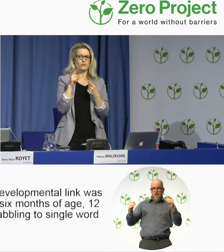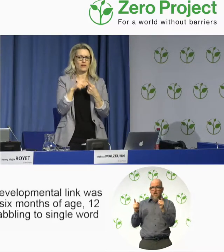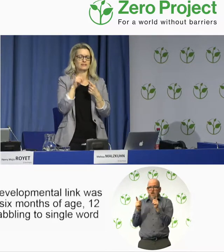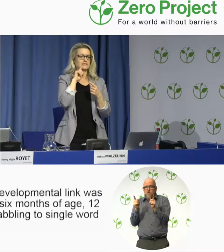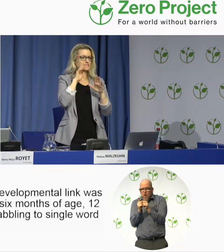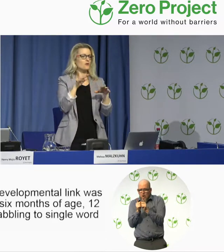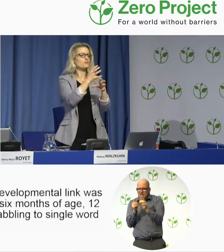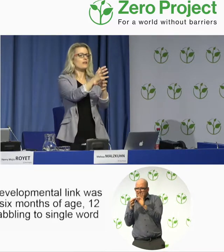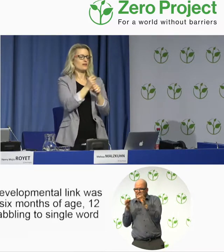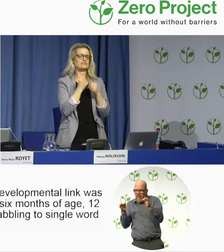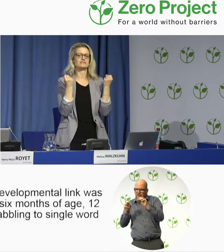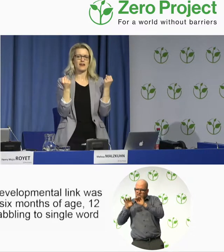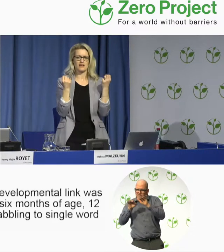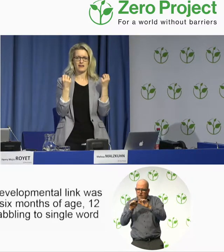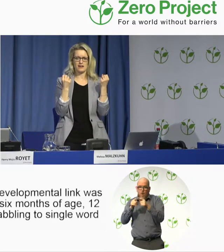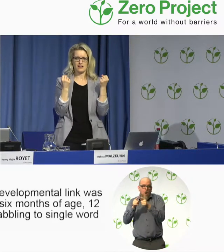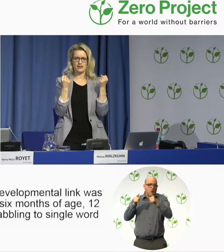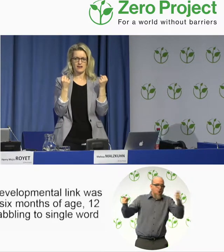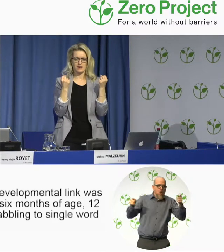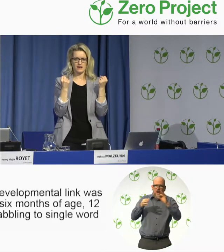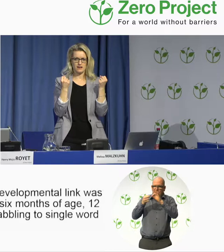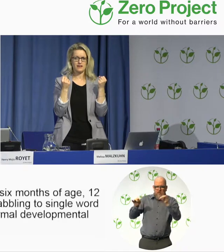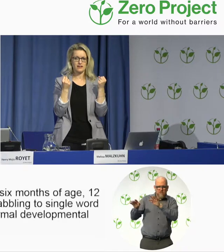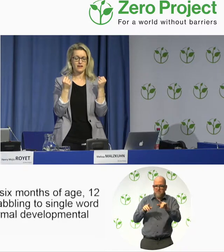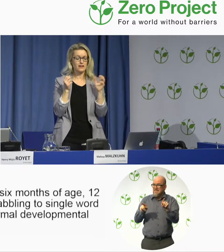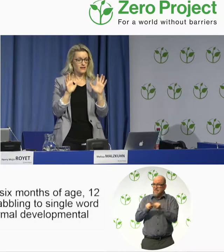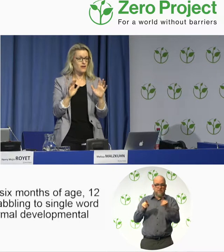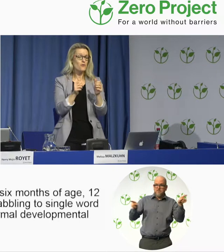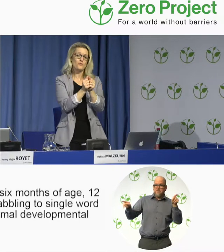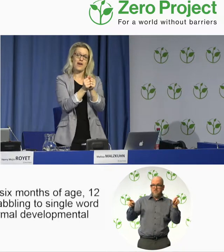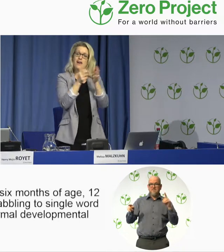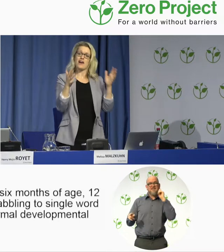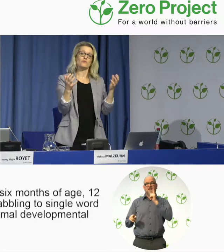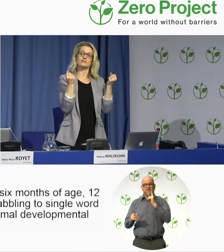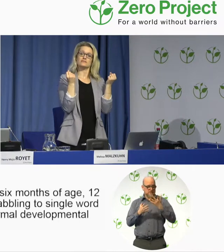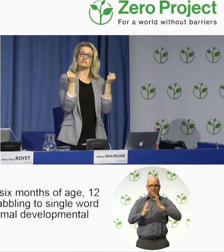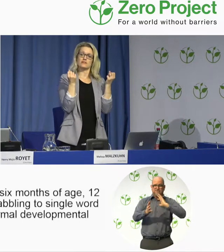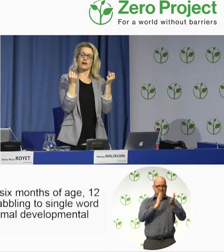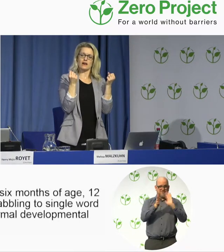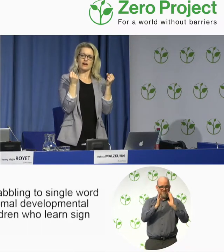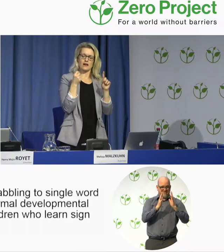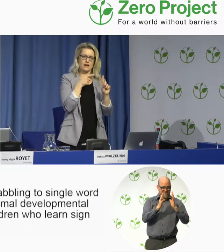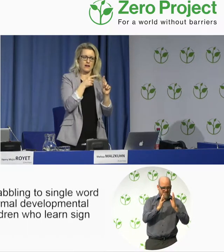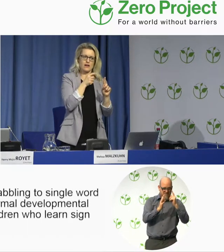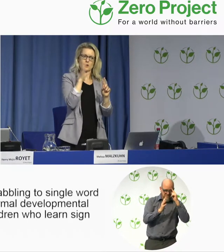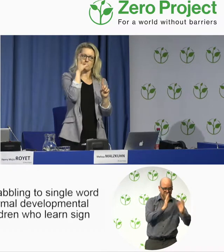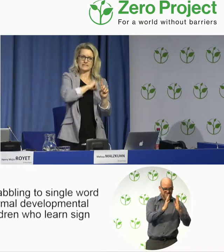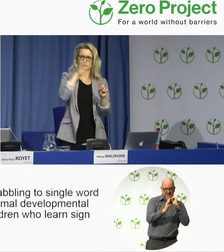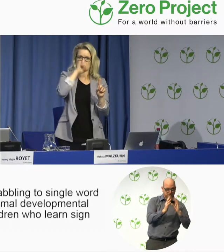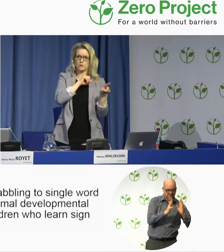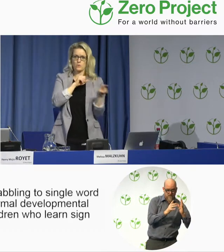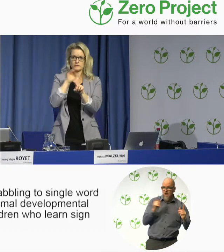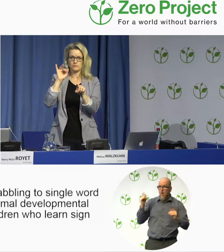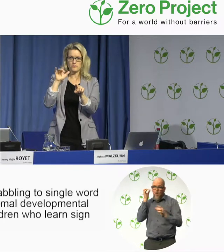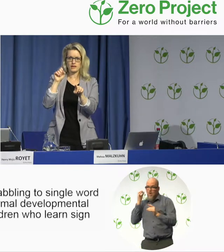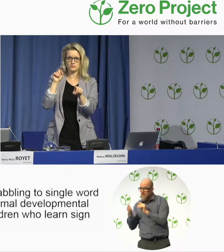This is a normal developmental trajectory, and this is what happens with deaf children who learn sign language.